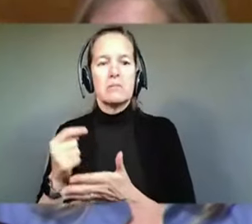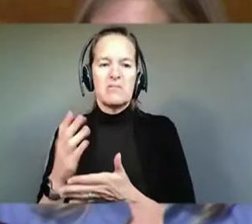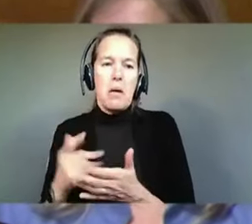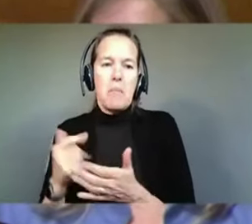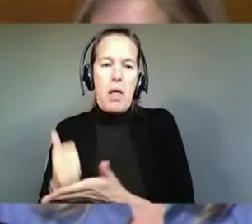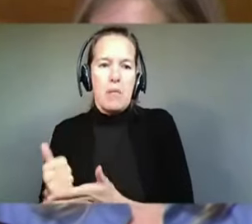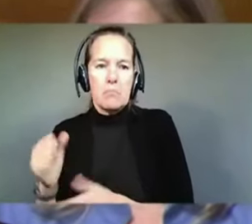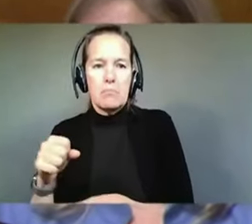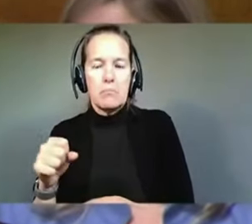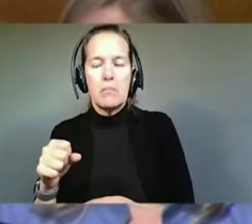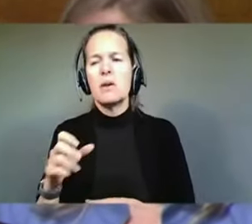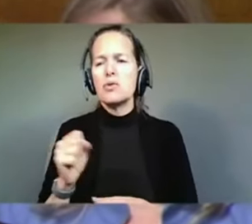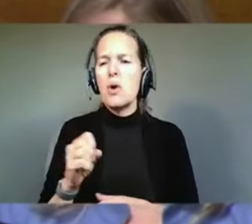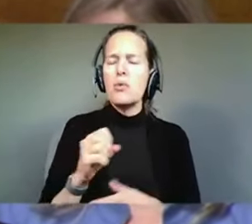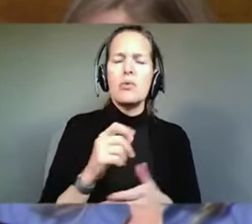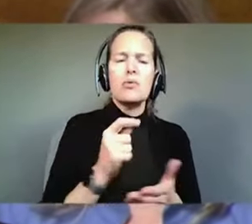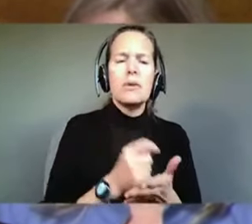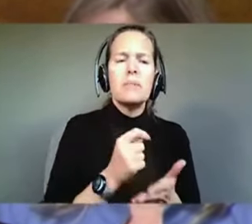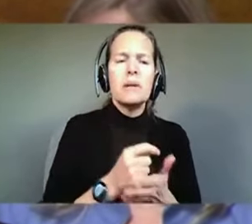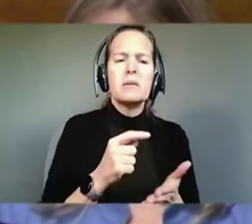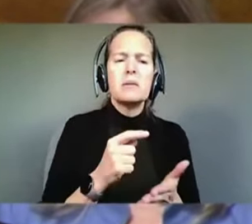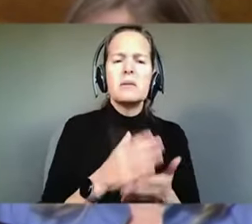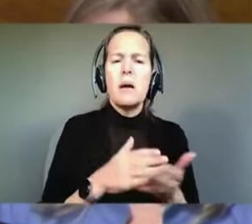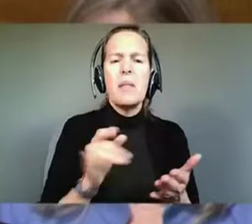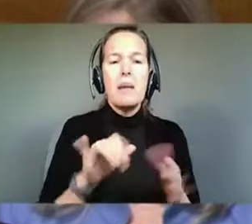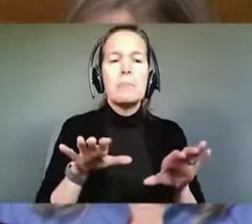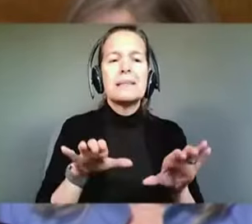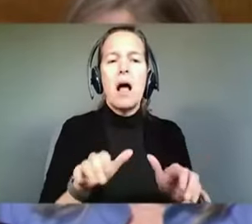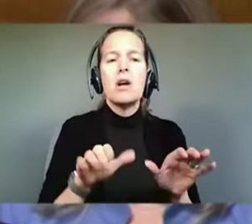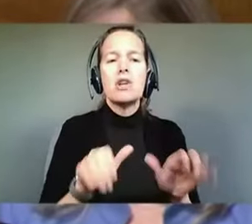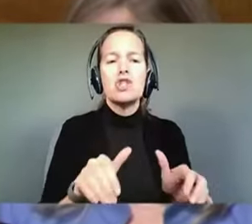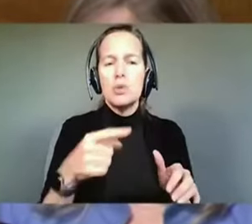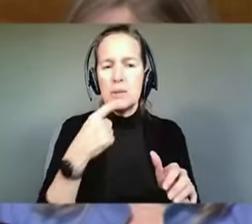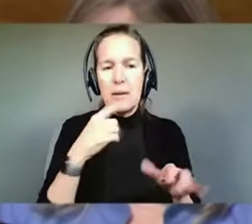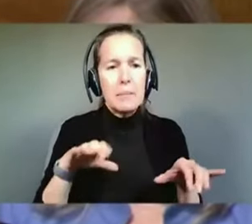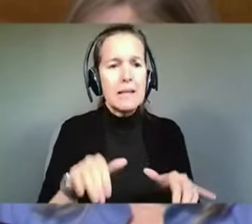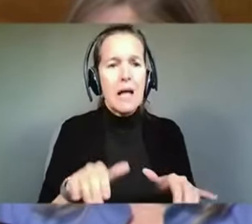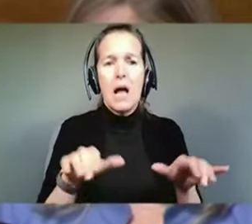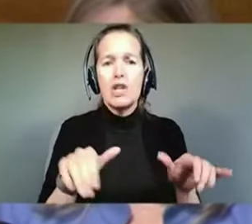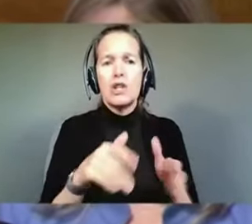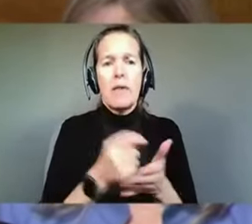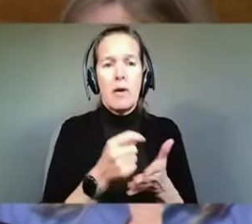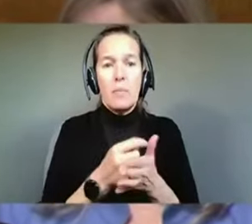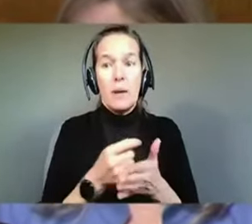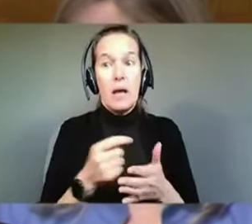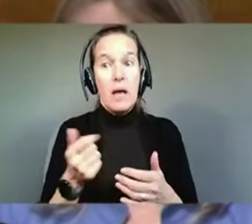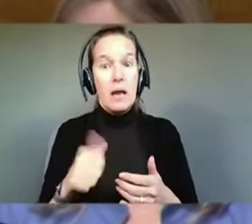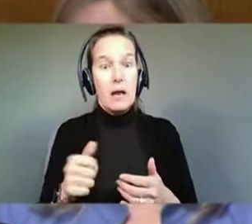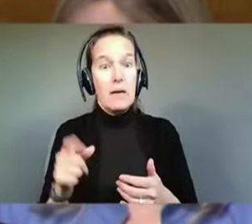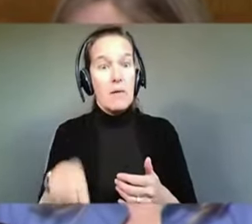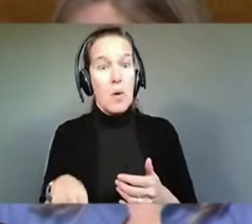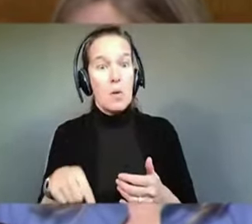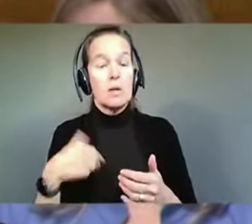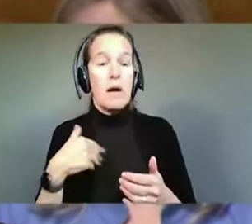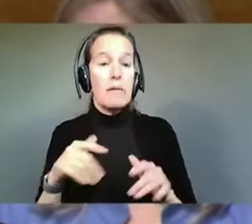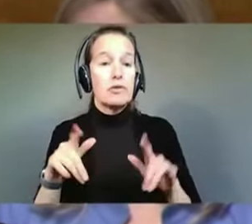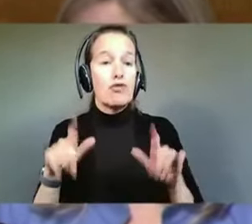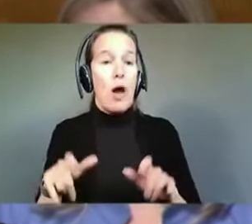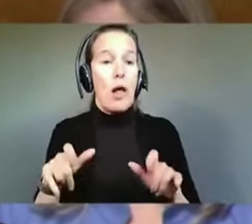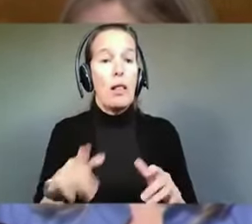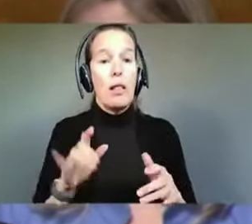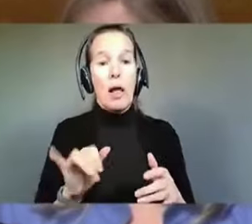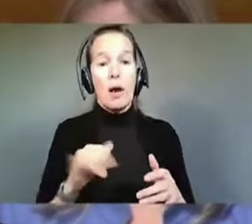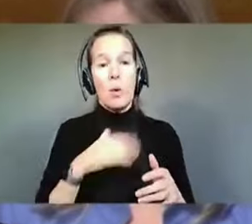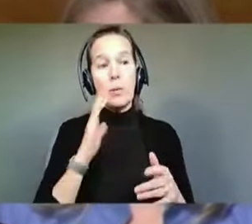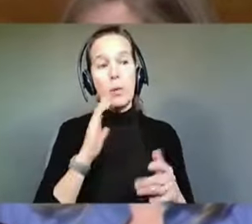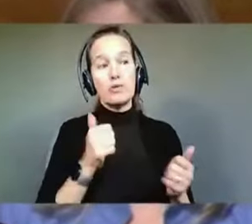them are like massage. You had mentioned how massage therapy, et cetera. Are any of them clinical trials? We're going to try this drug versus placebo to see